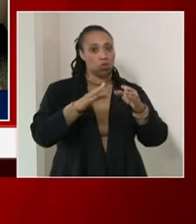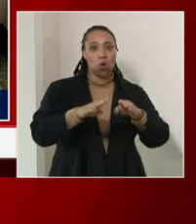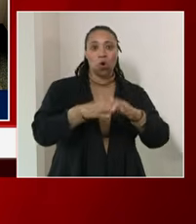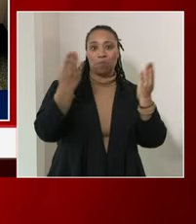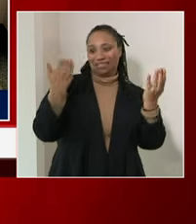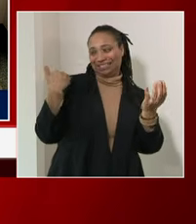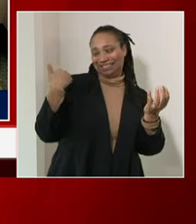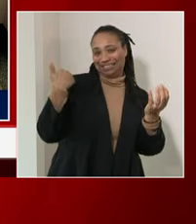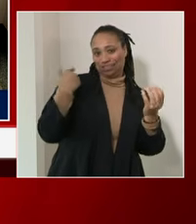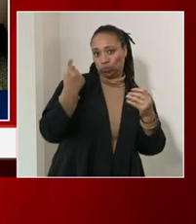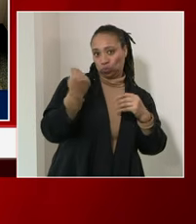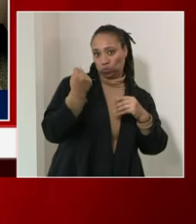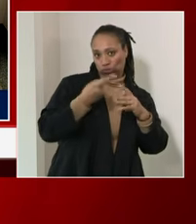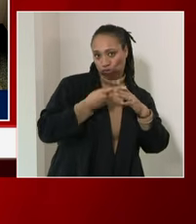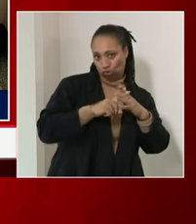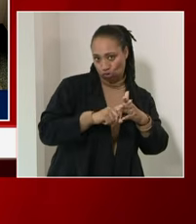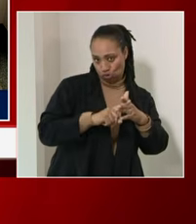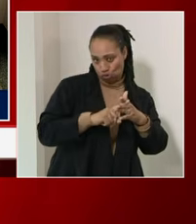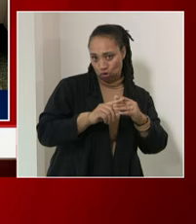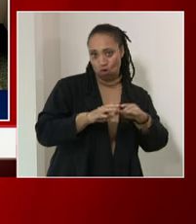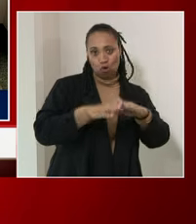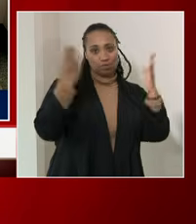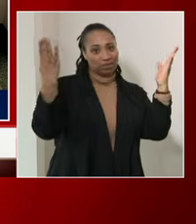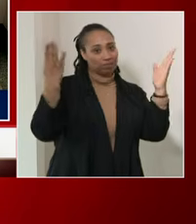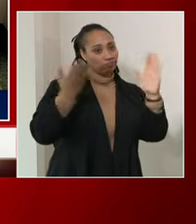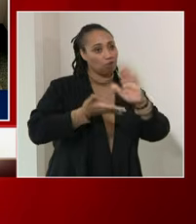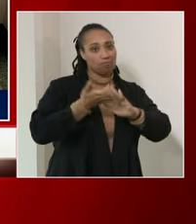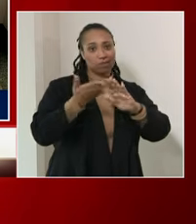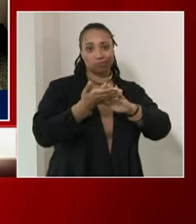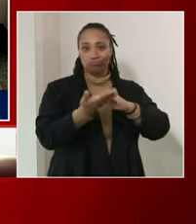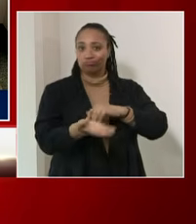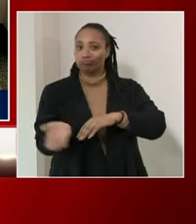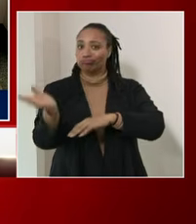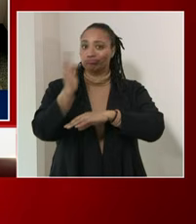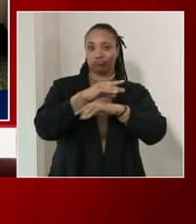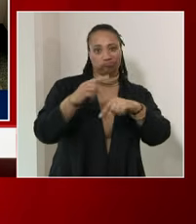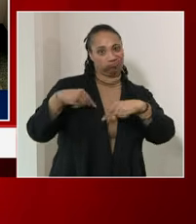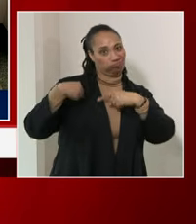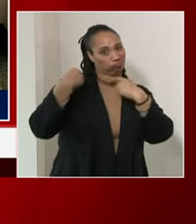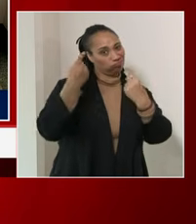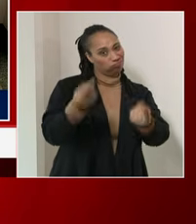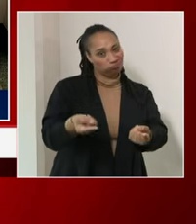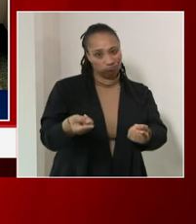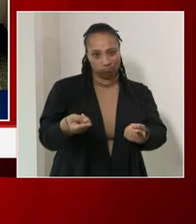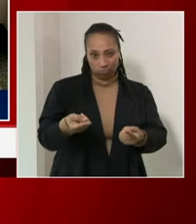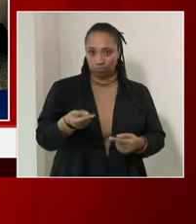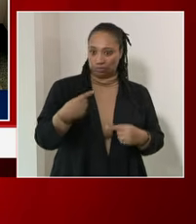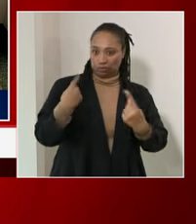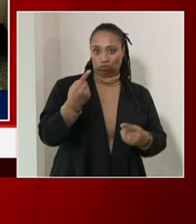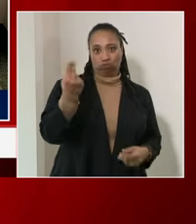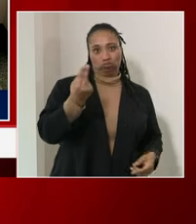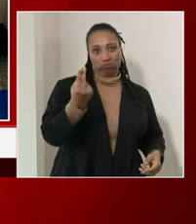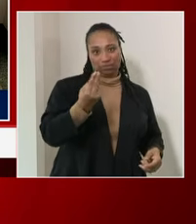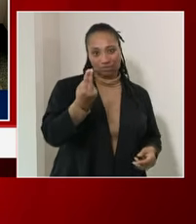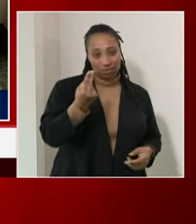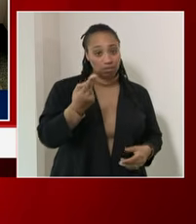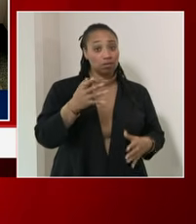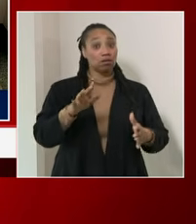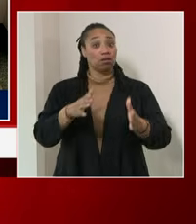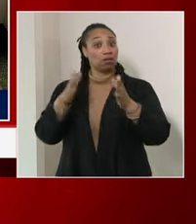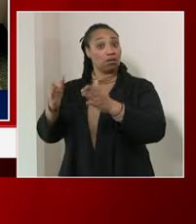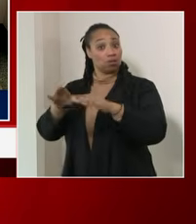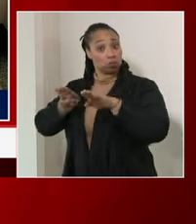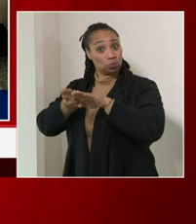been fully operational since Thursday. Our swimming opens up at 6 a.m.